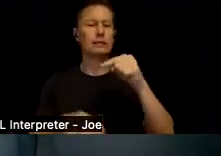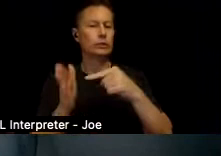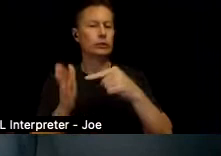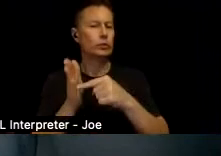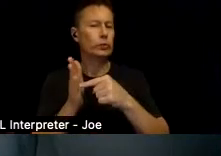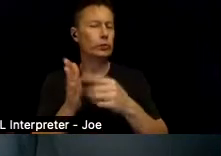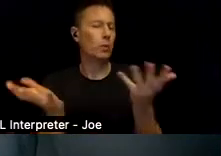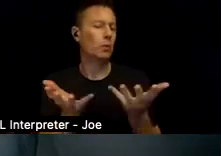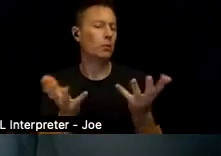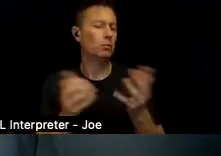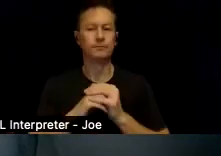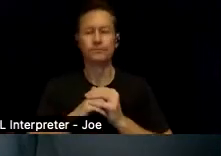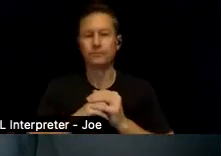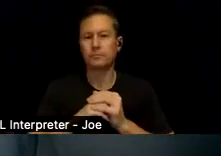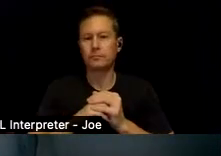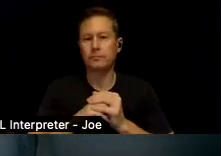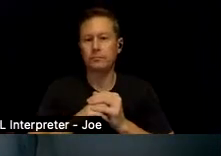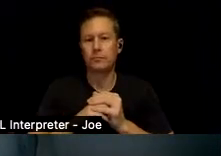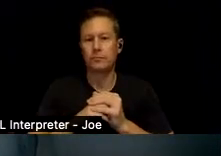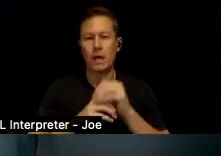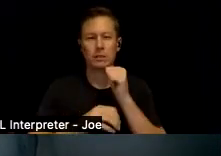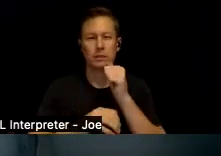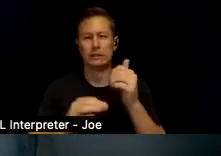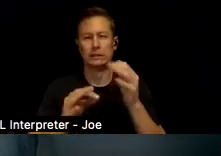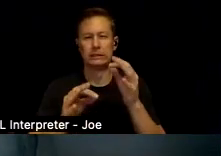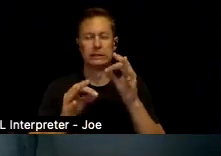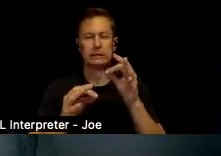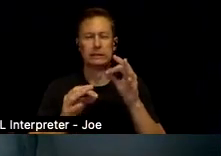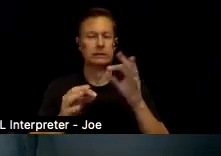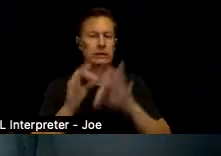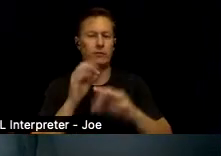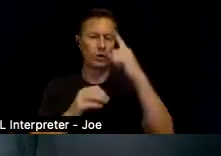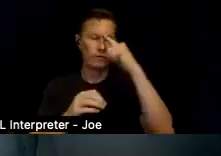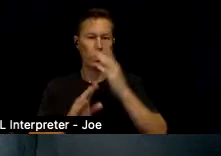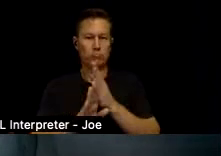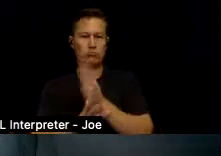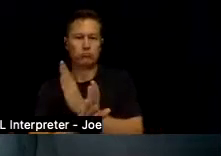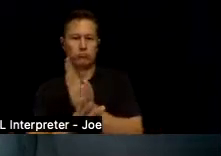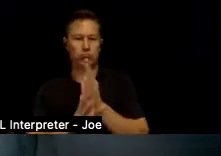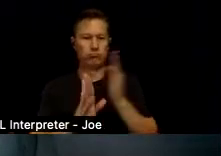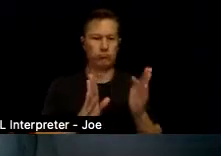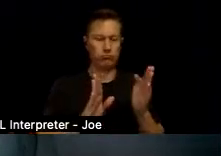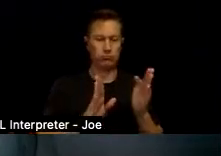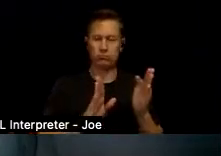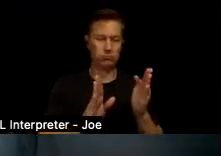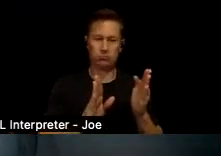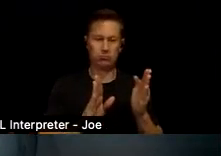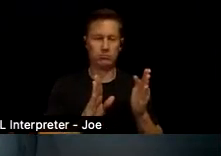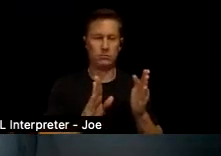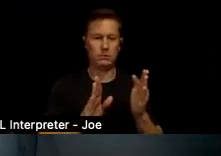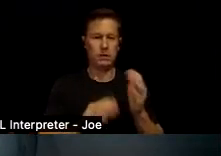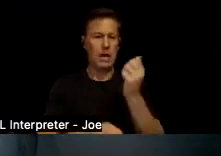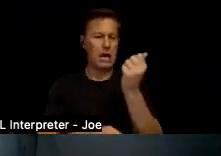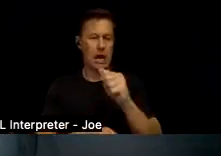is that it isn't really a simple matter of foreshock, main shock, aftershocks. It physically, any earthquake